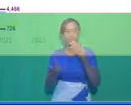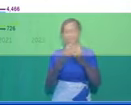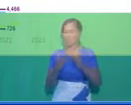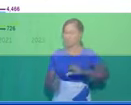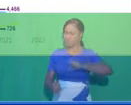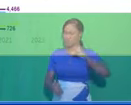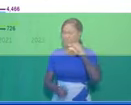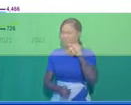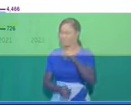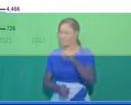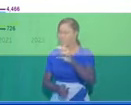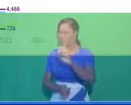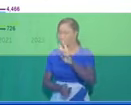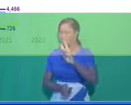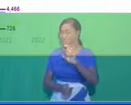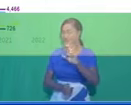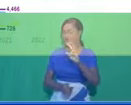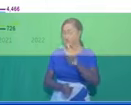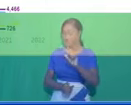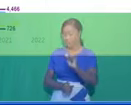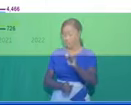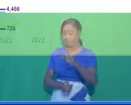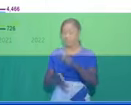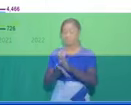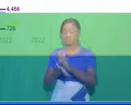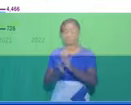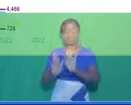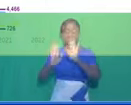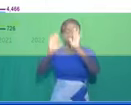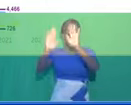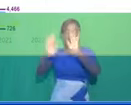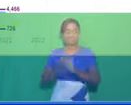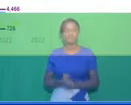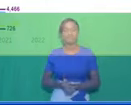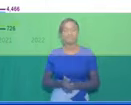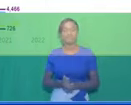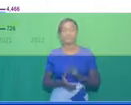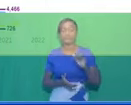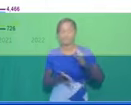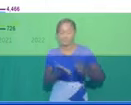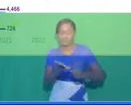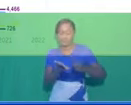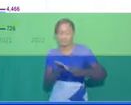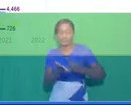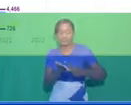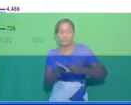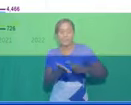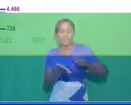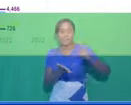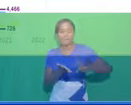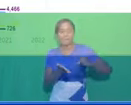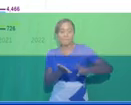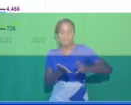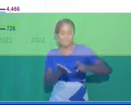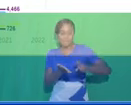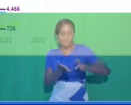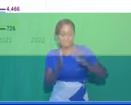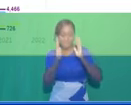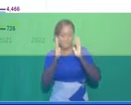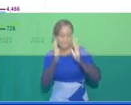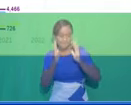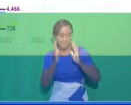of them. Yeah. That's quite excellent. So that's something that we need to look at. If you look